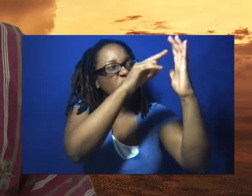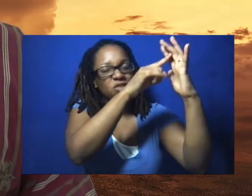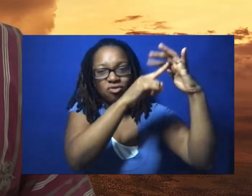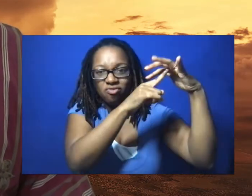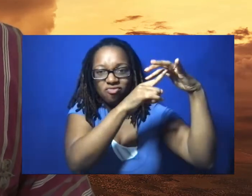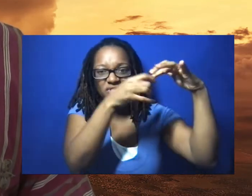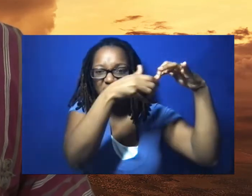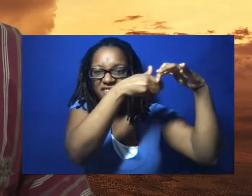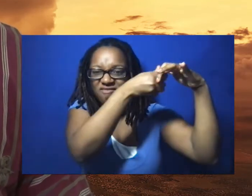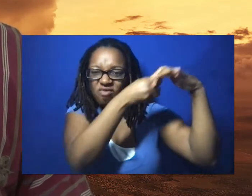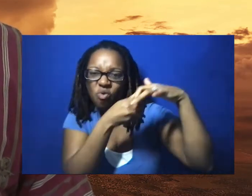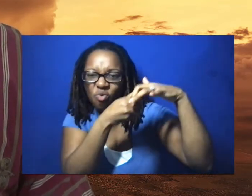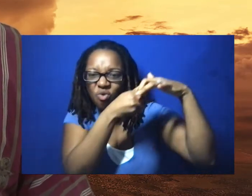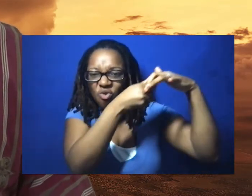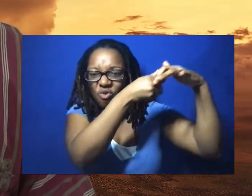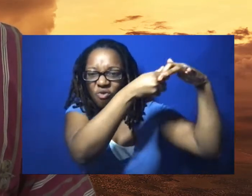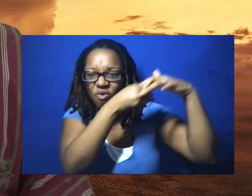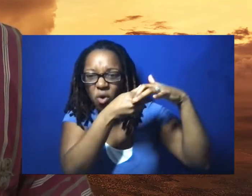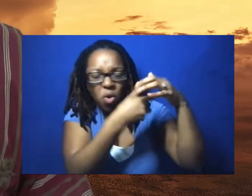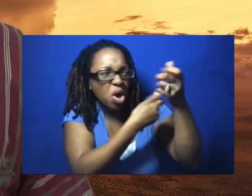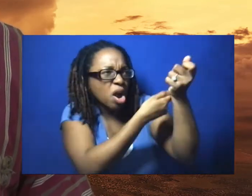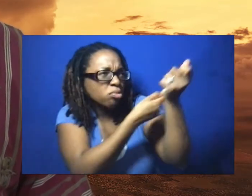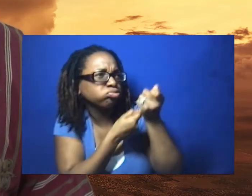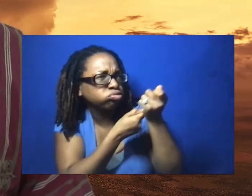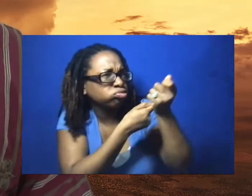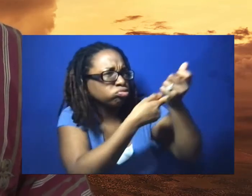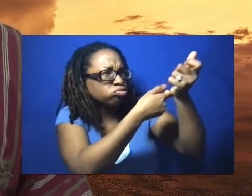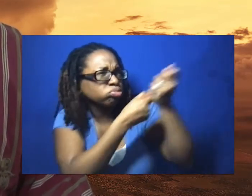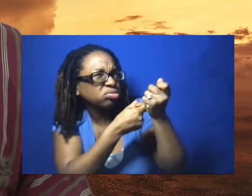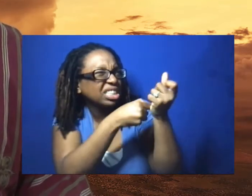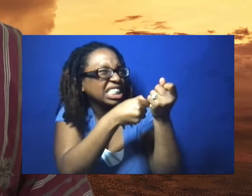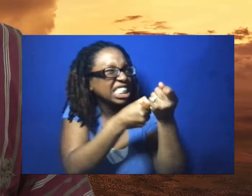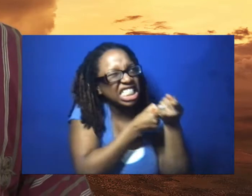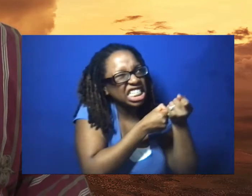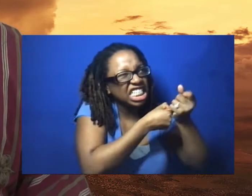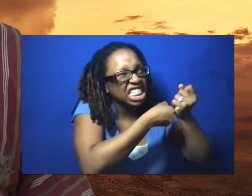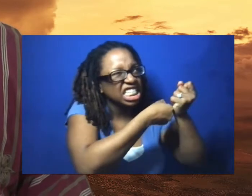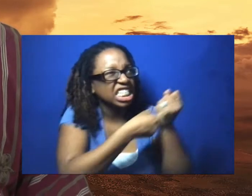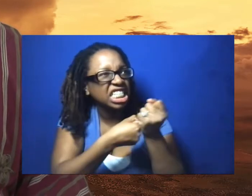the branches, hoping to move the tree.